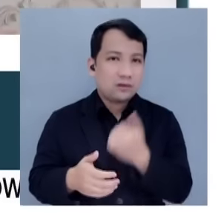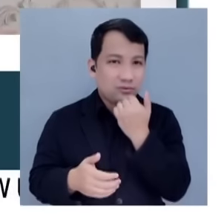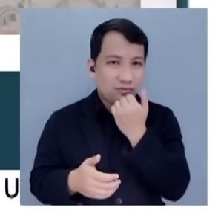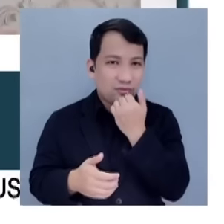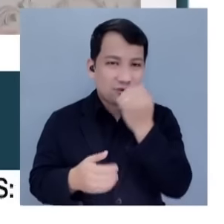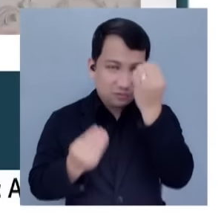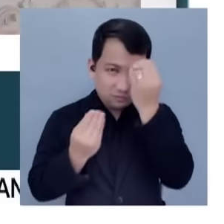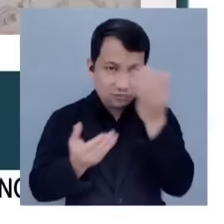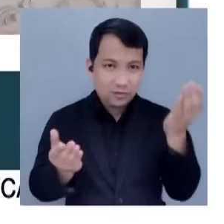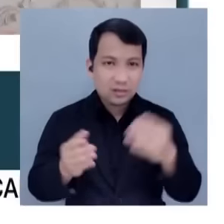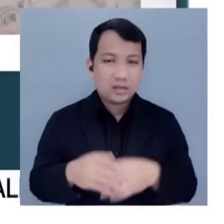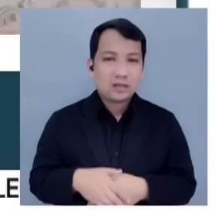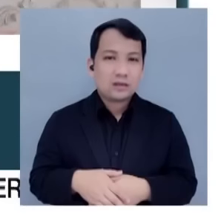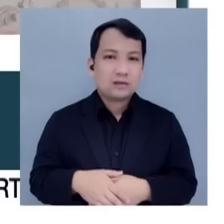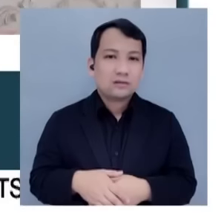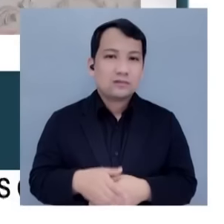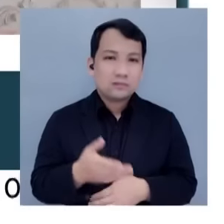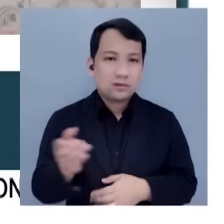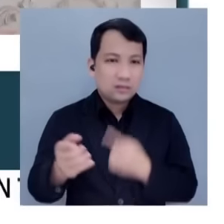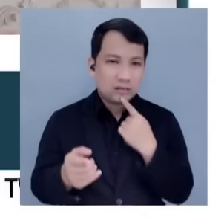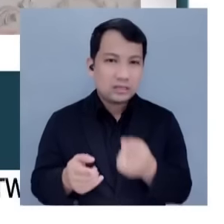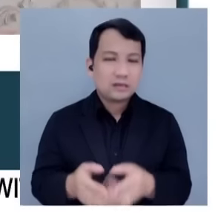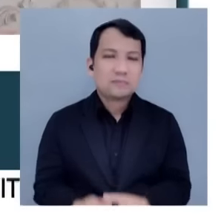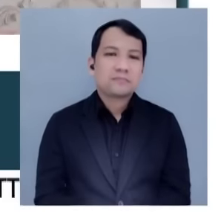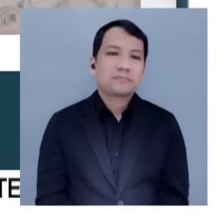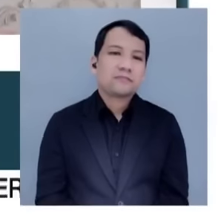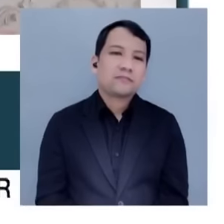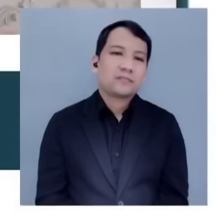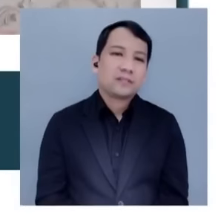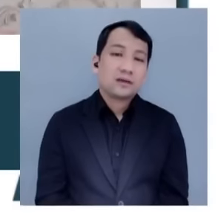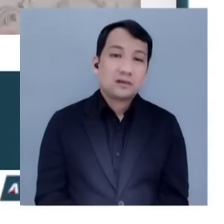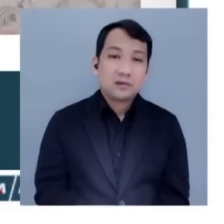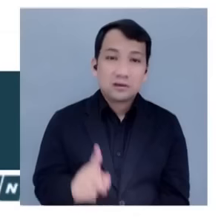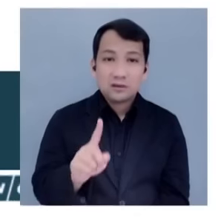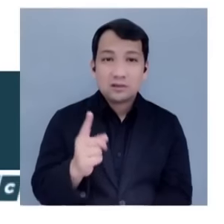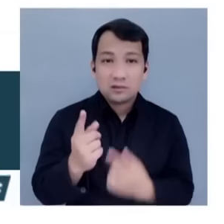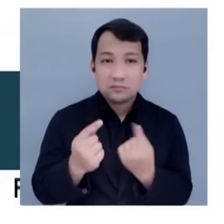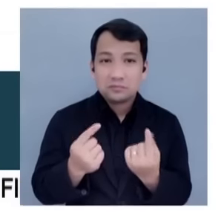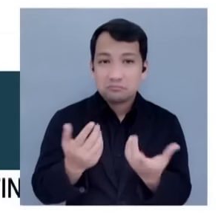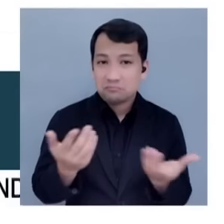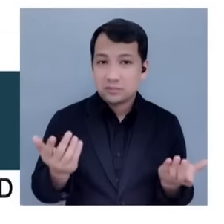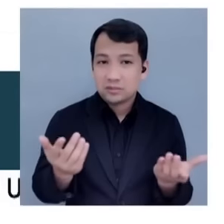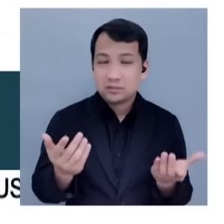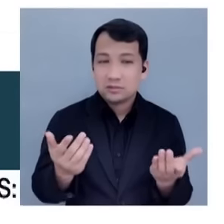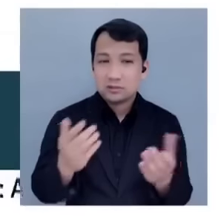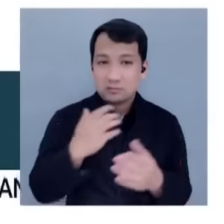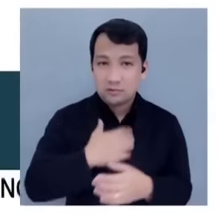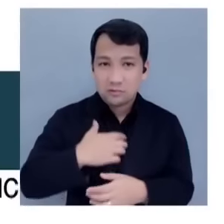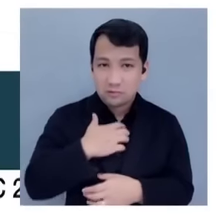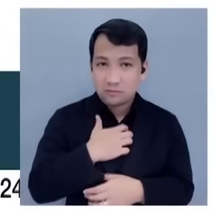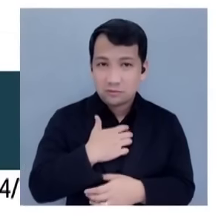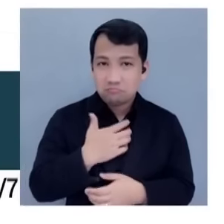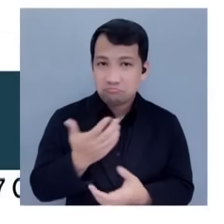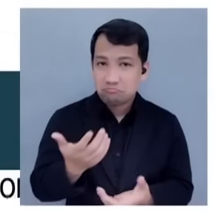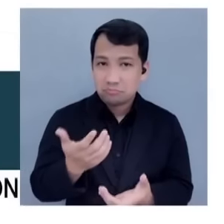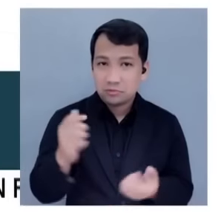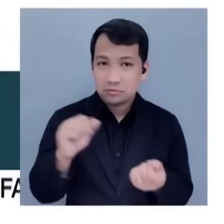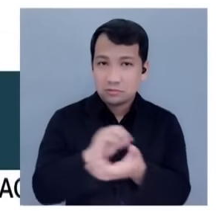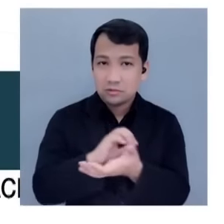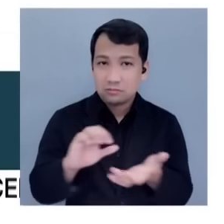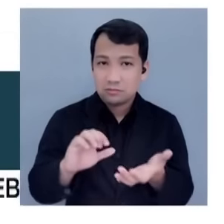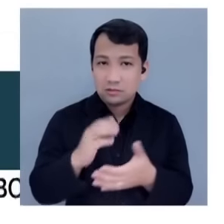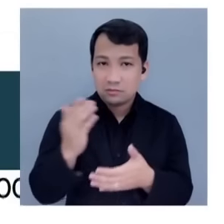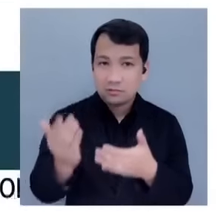So that's what I will say to them. And what do you think this cyber complaint, the damages that will be filed, or